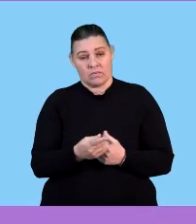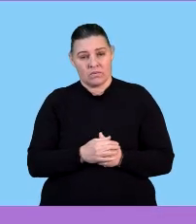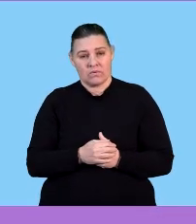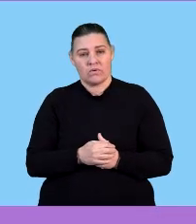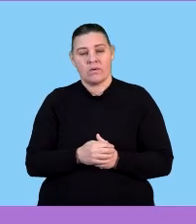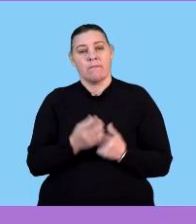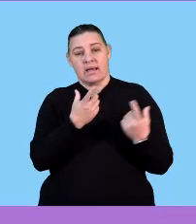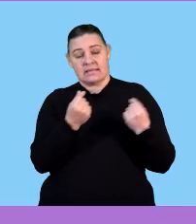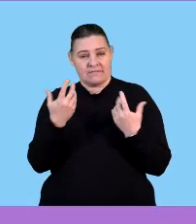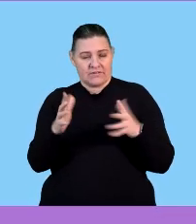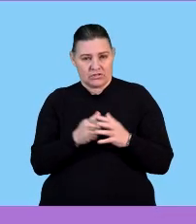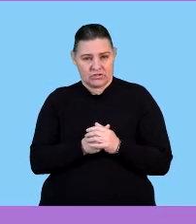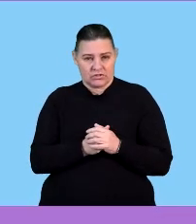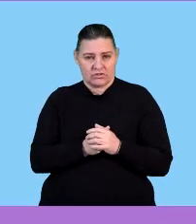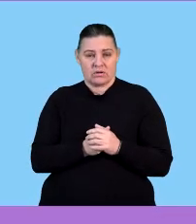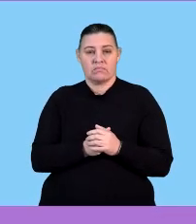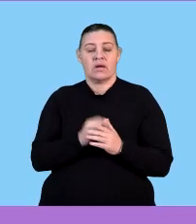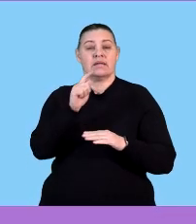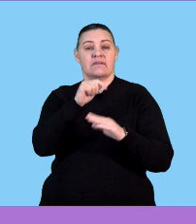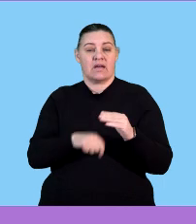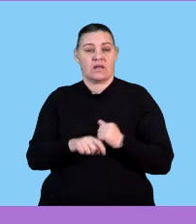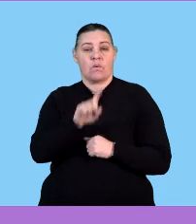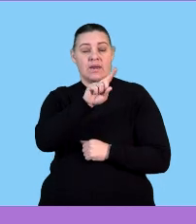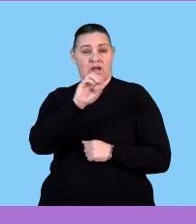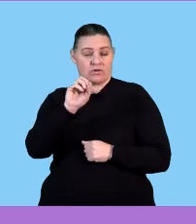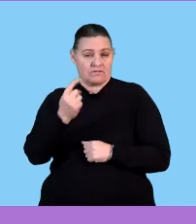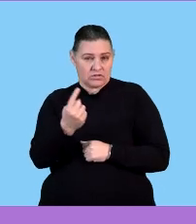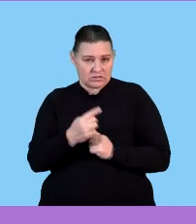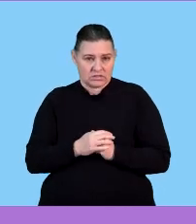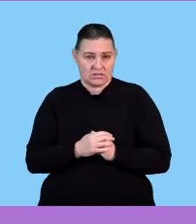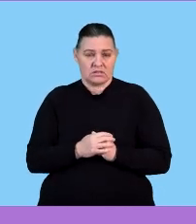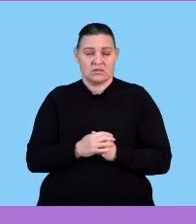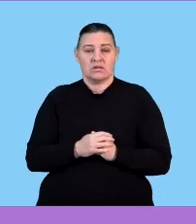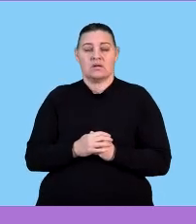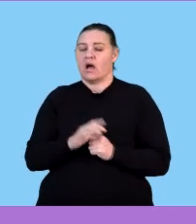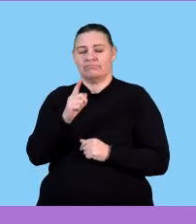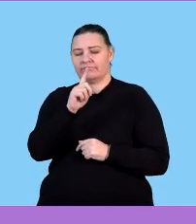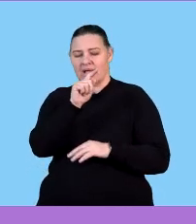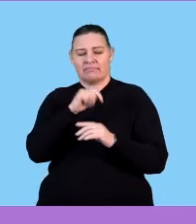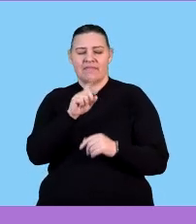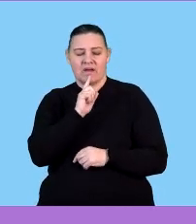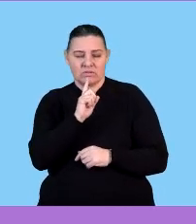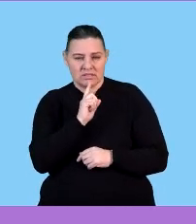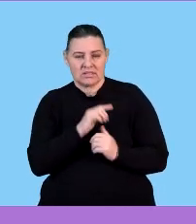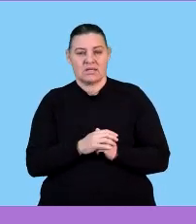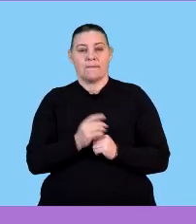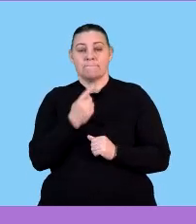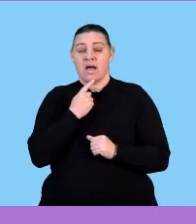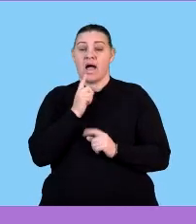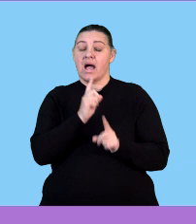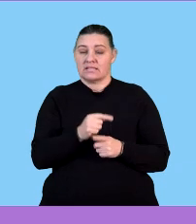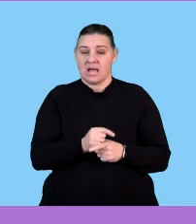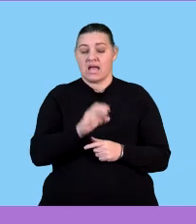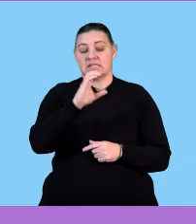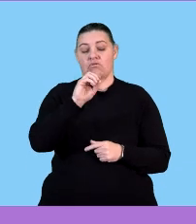case, I've done that. There it is. Divide by 100 first, divide by 1,000 thereafter, and my